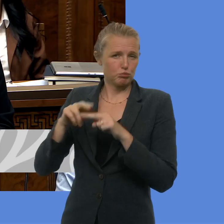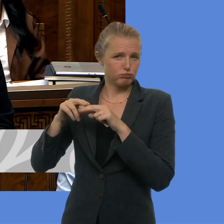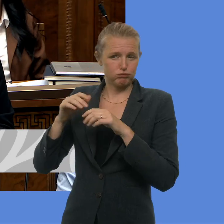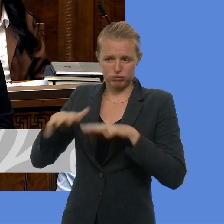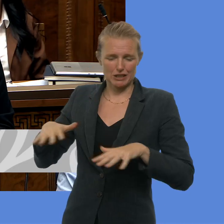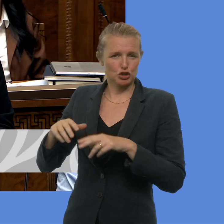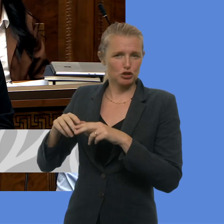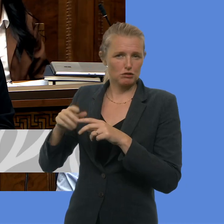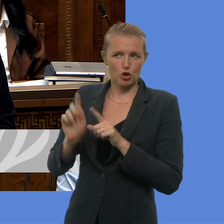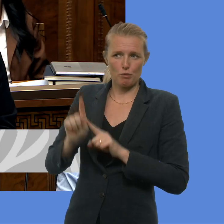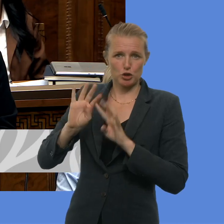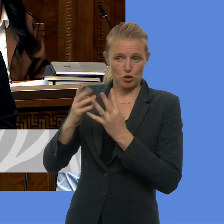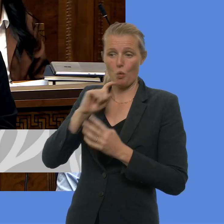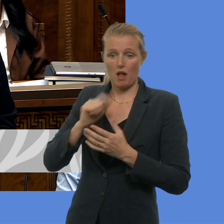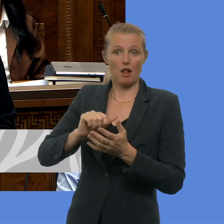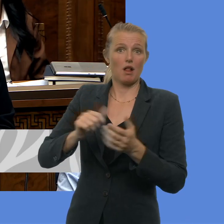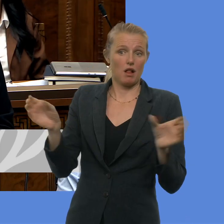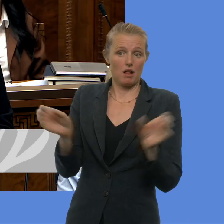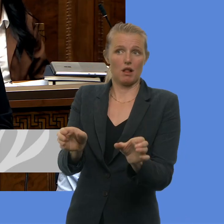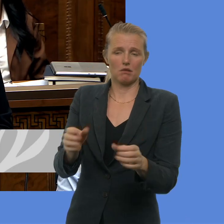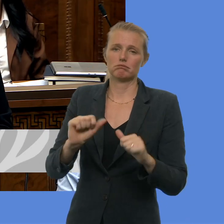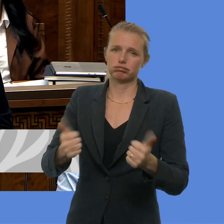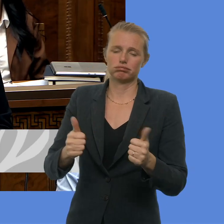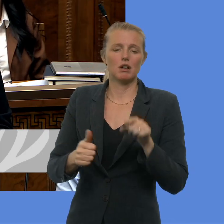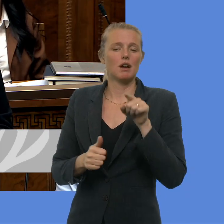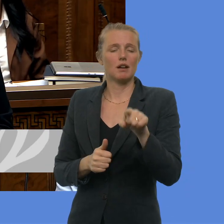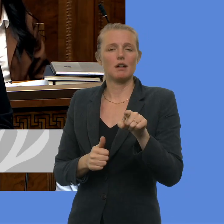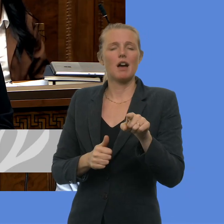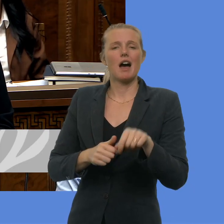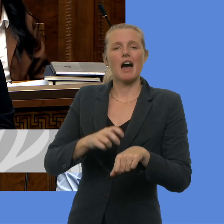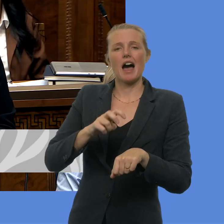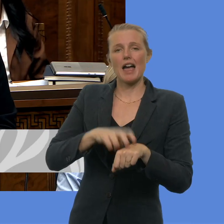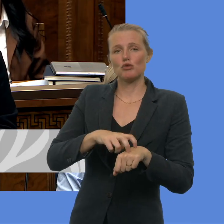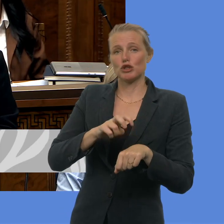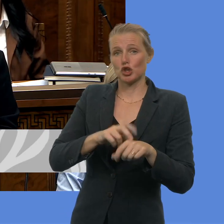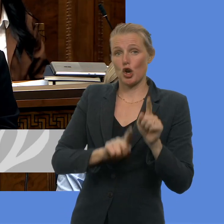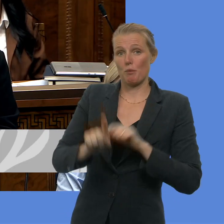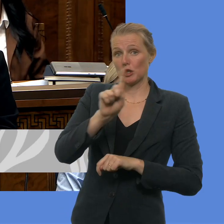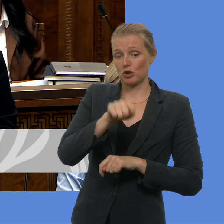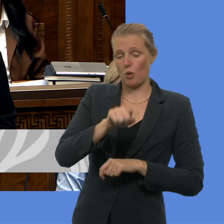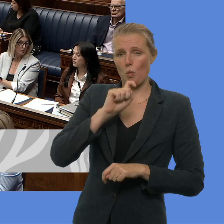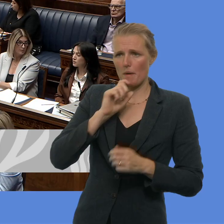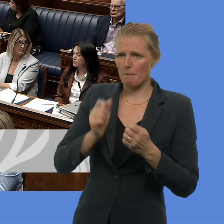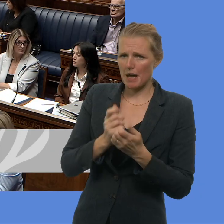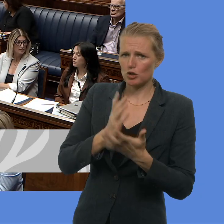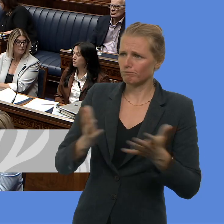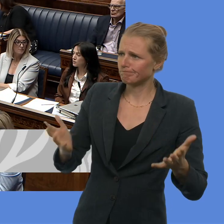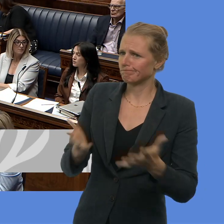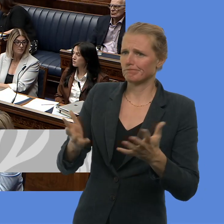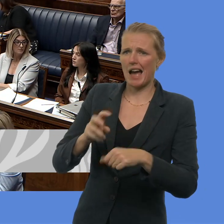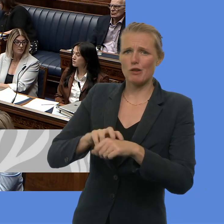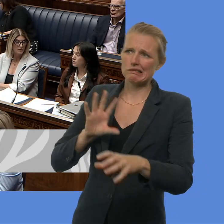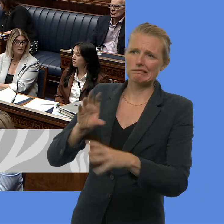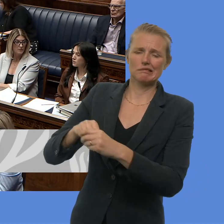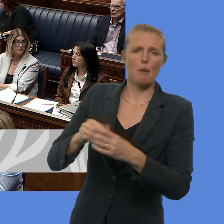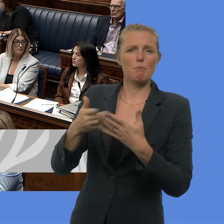Irish Language Commissioners will play a central role in promoting Gaelic across public services and everyday life. As was said earlier by the